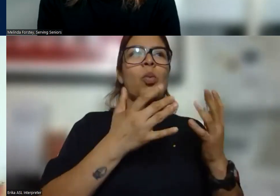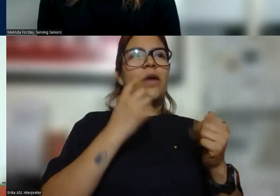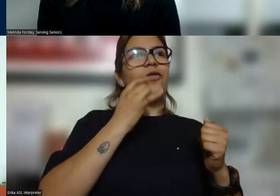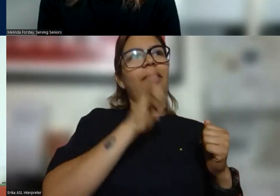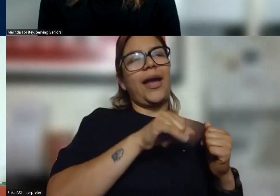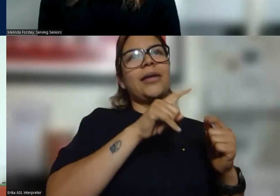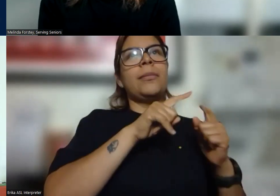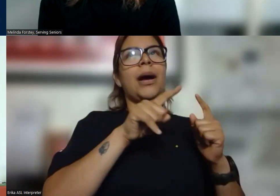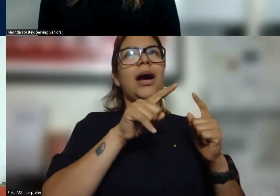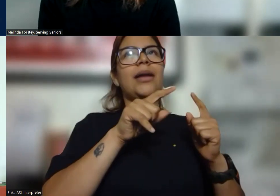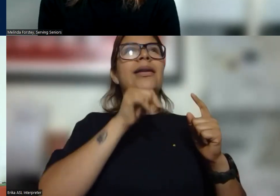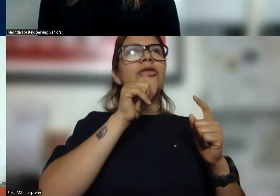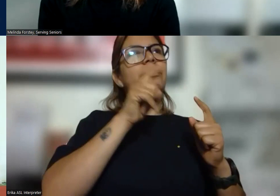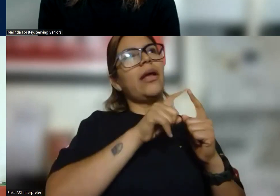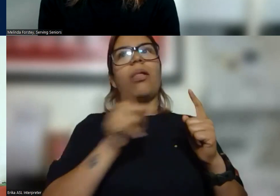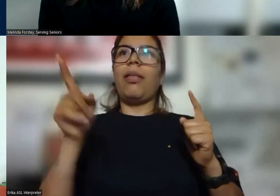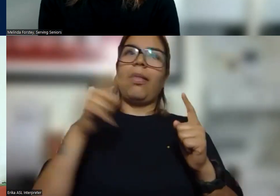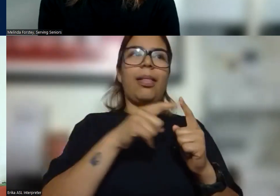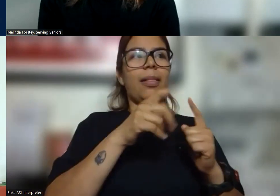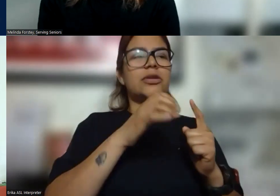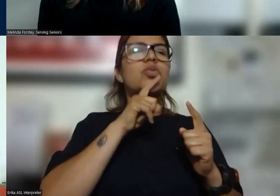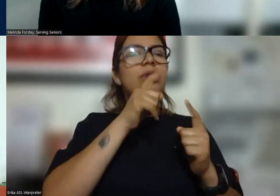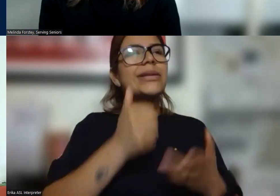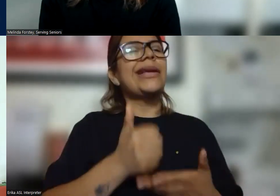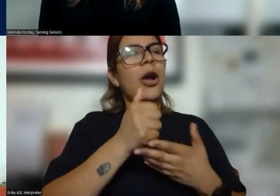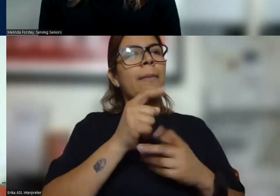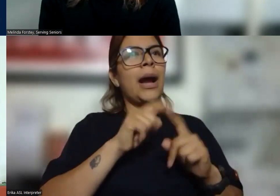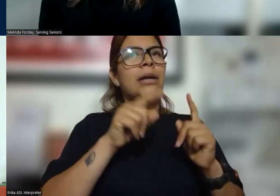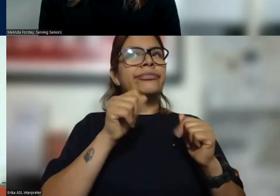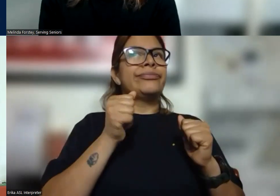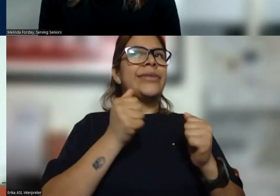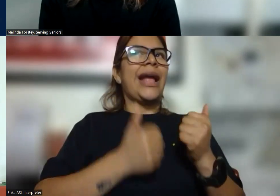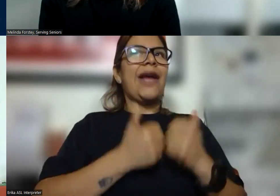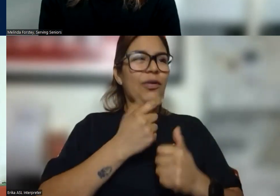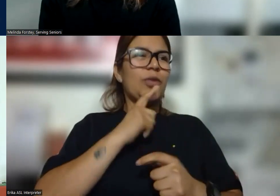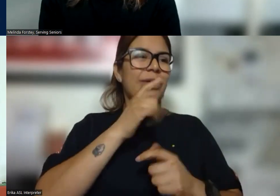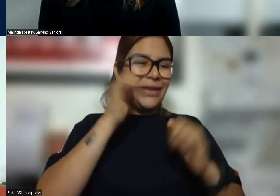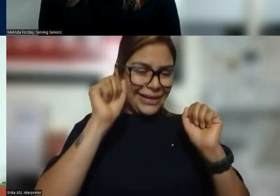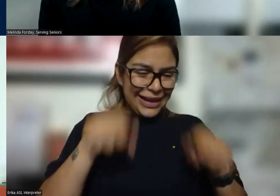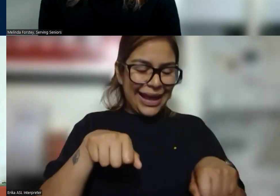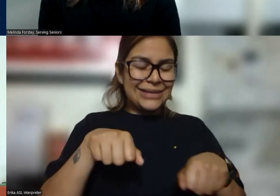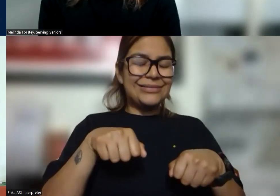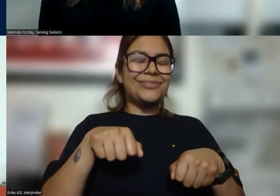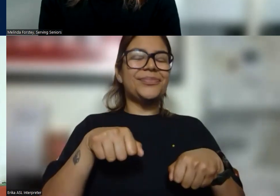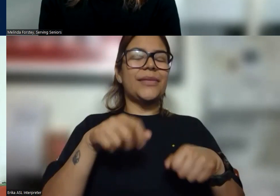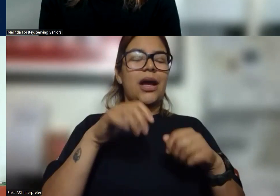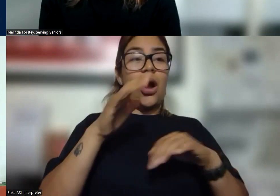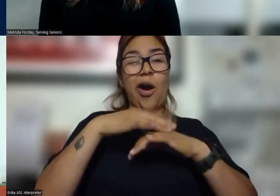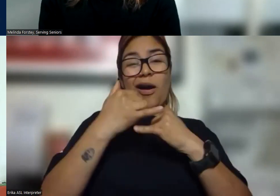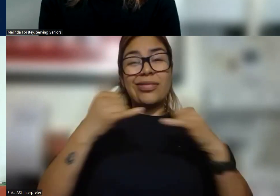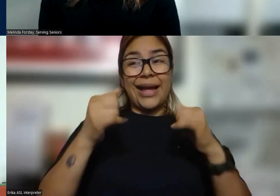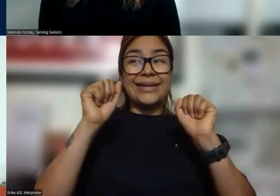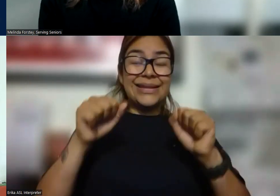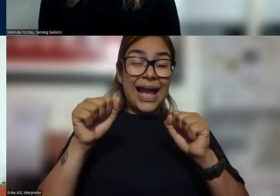But it is open to the public, right? Anybody could do this online, but people don't know that our county has a preference. Our county